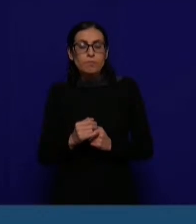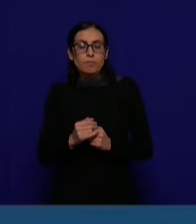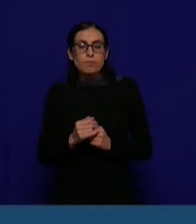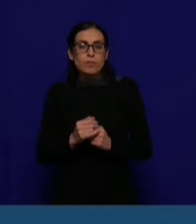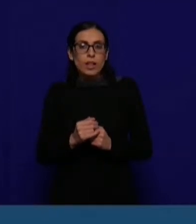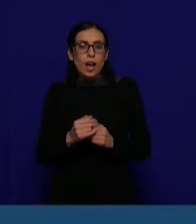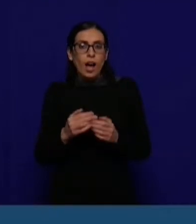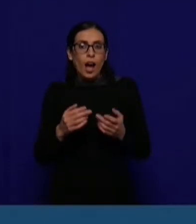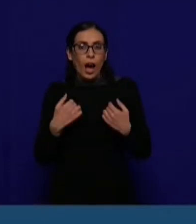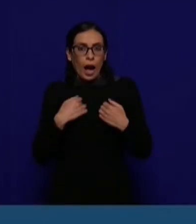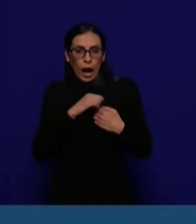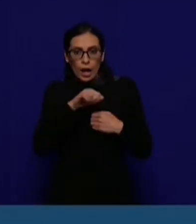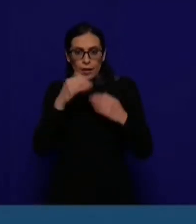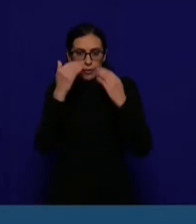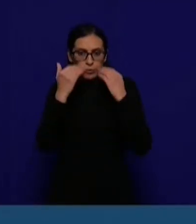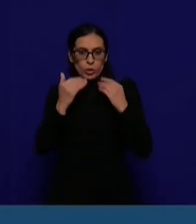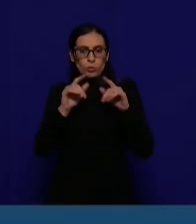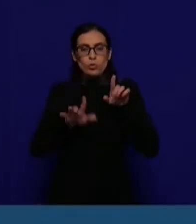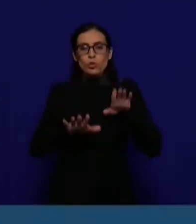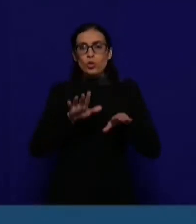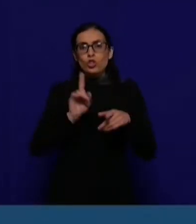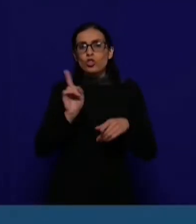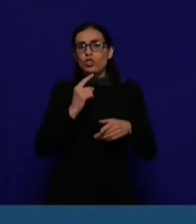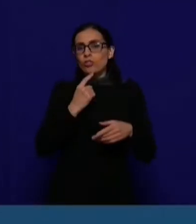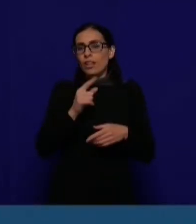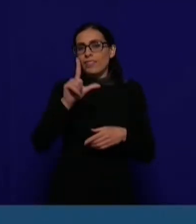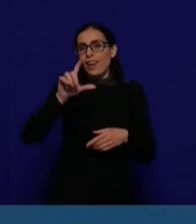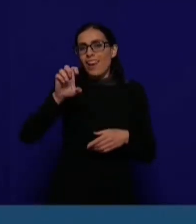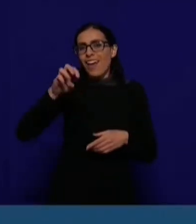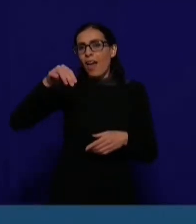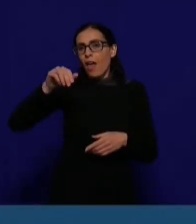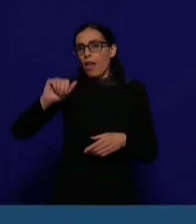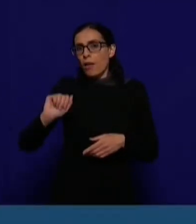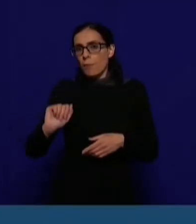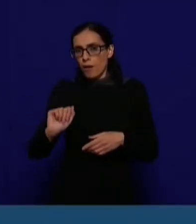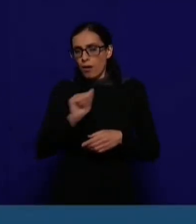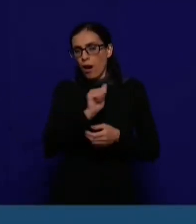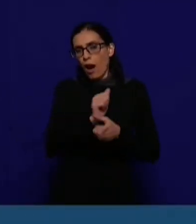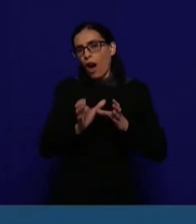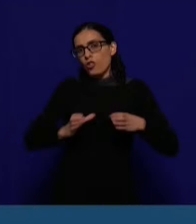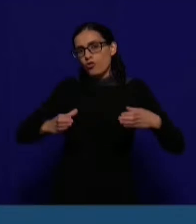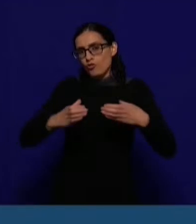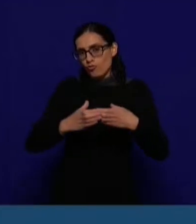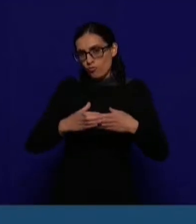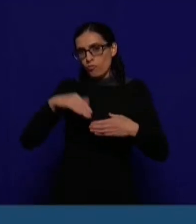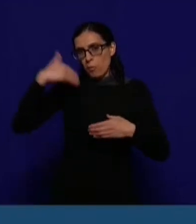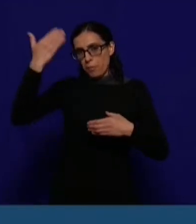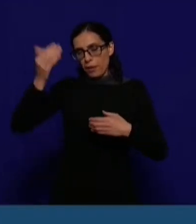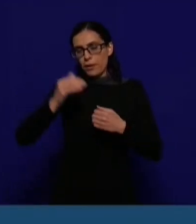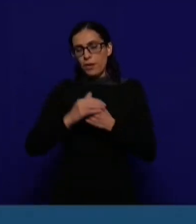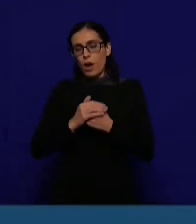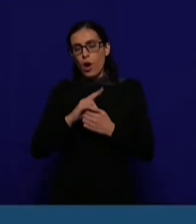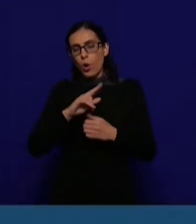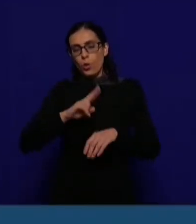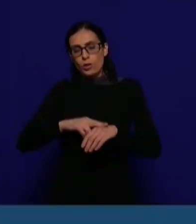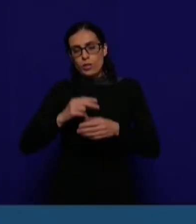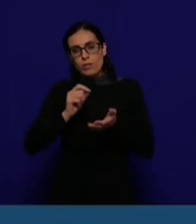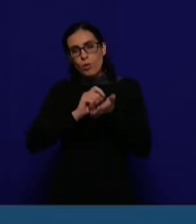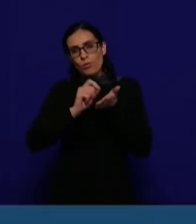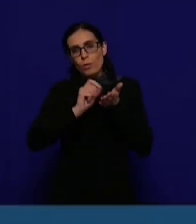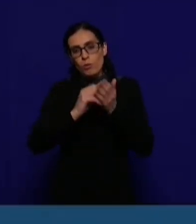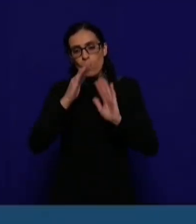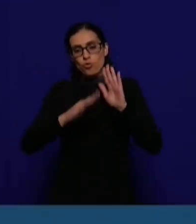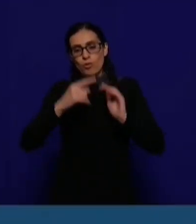u la darba lema mbagħad tagħti l-go-ahead aħna wkoll tkun tista' tiddaħħal ukoll fil-programm ta' tilqim. Aħna diġà għandna l-iskeda